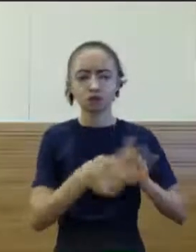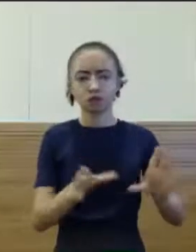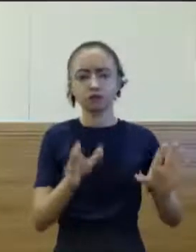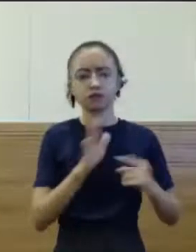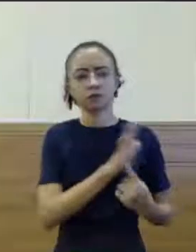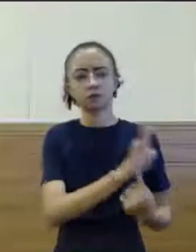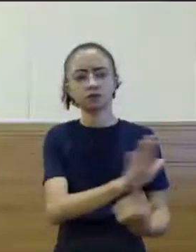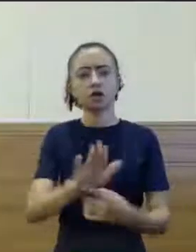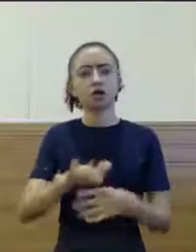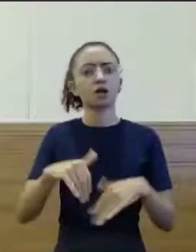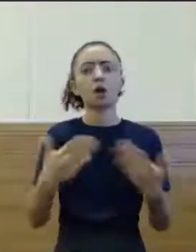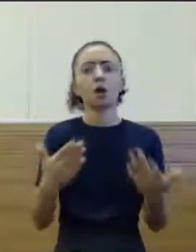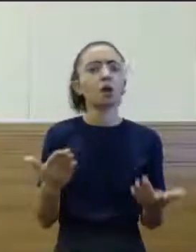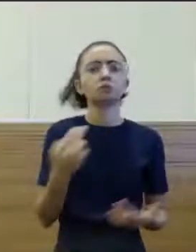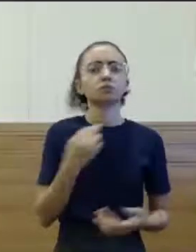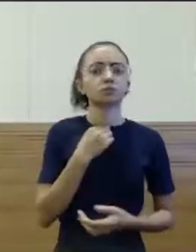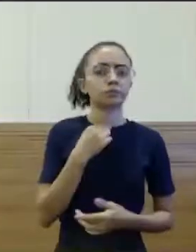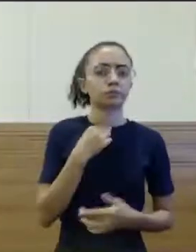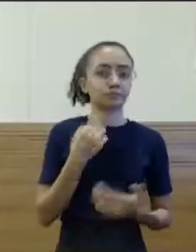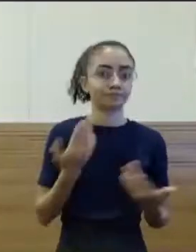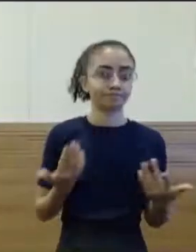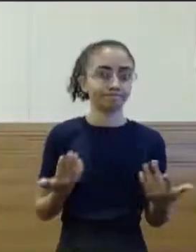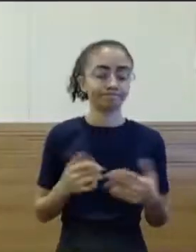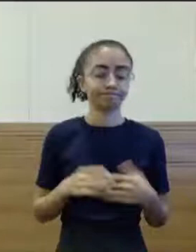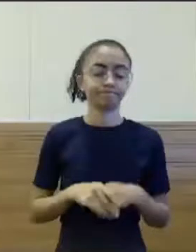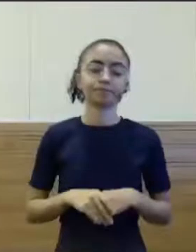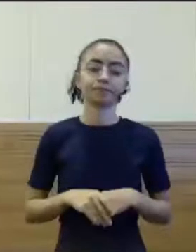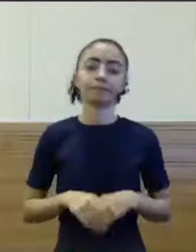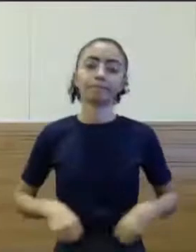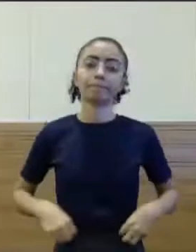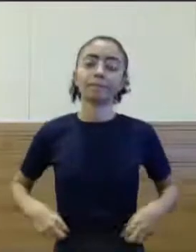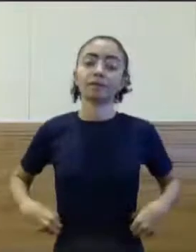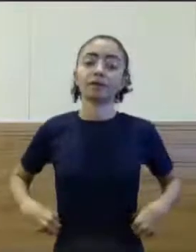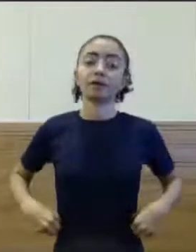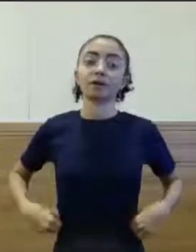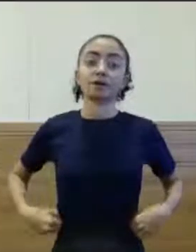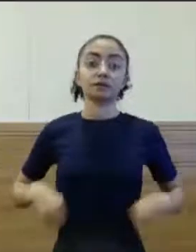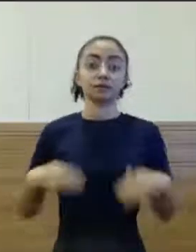and what can be shown in the labels and so